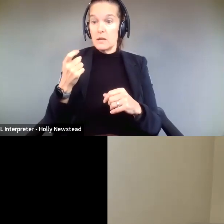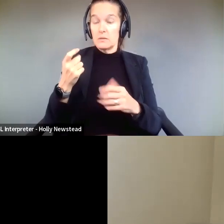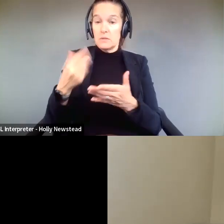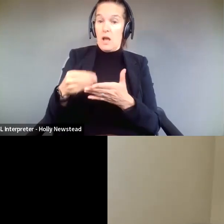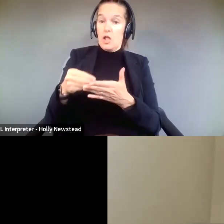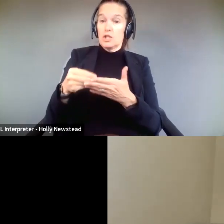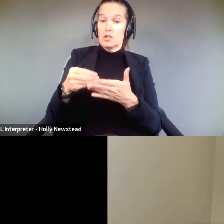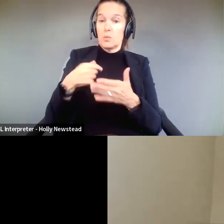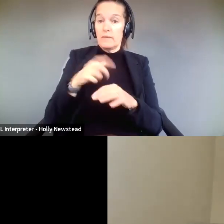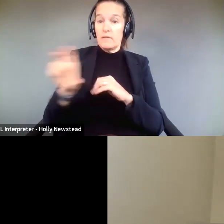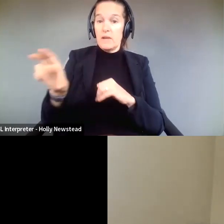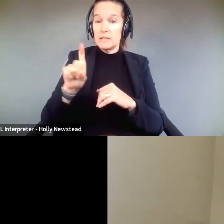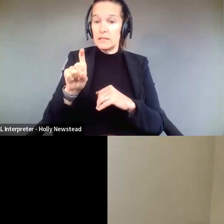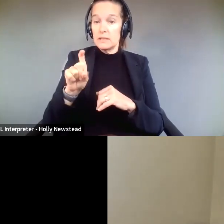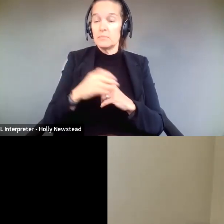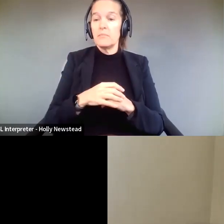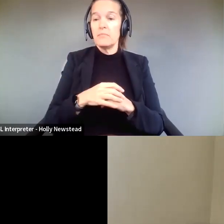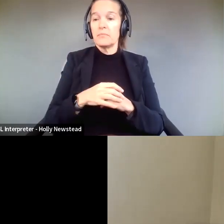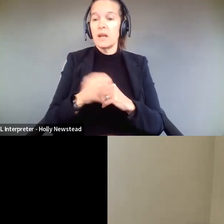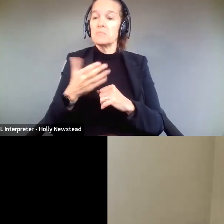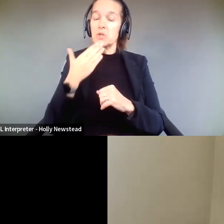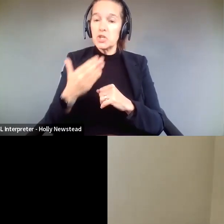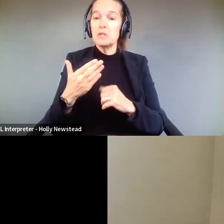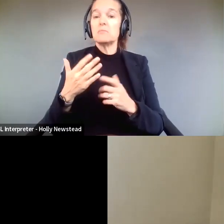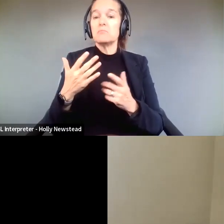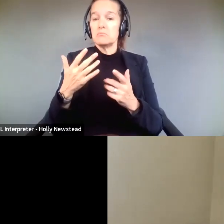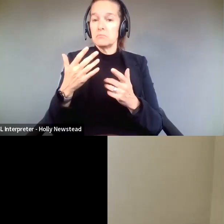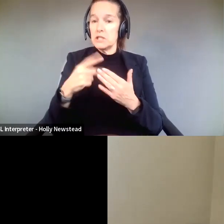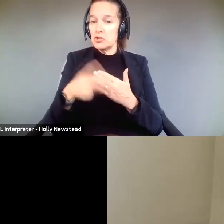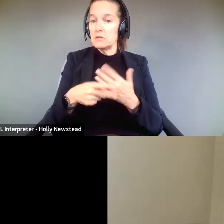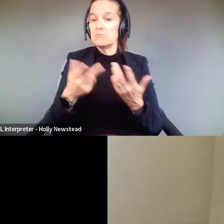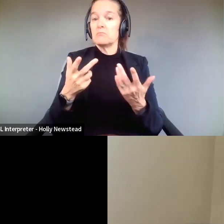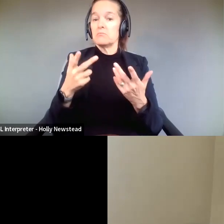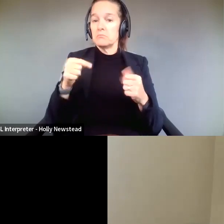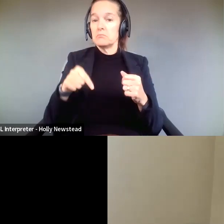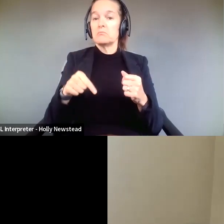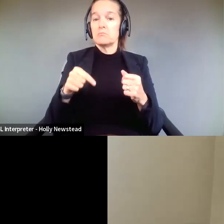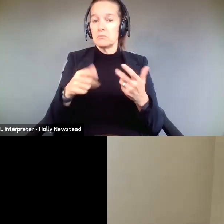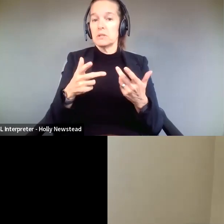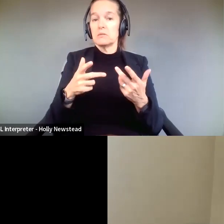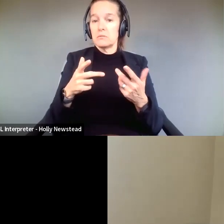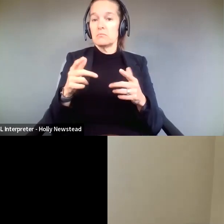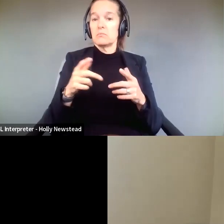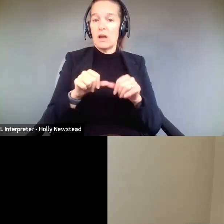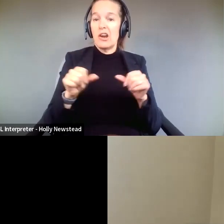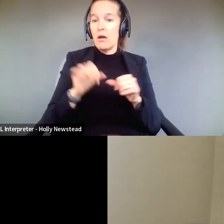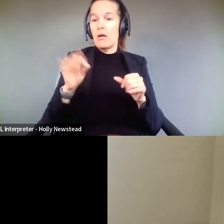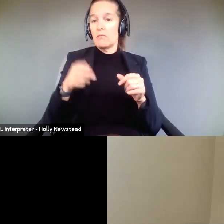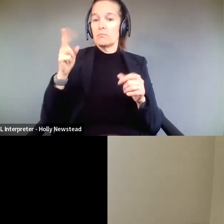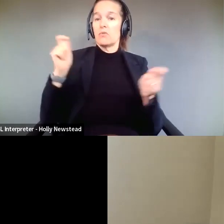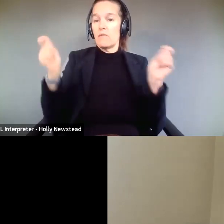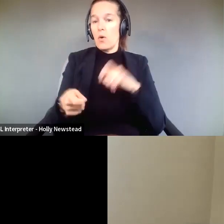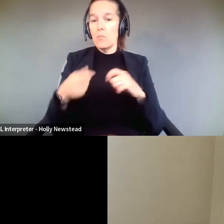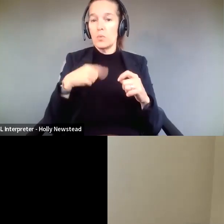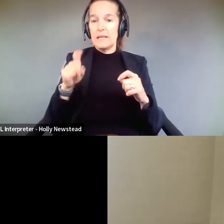invested? I think these are good initiatives. It's part of the era of hyper reform that I talked about that we're in. We, some of it, need to watch it play